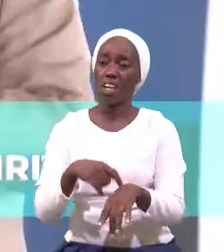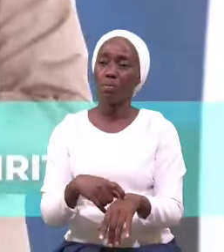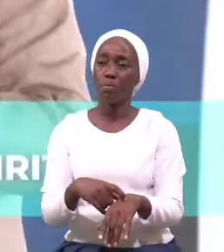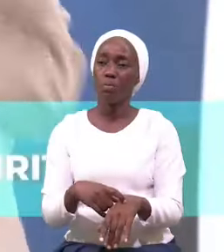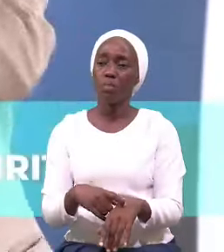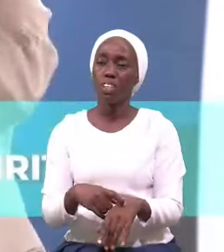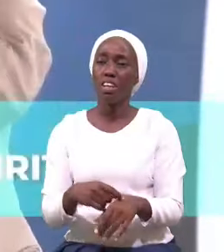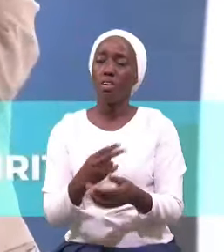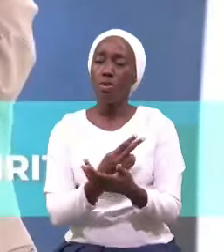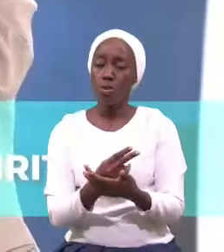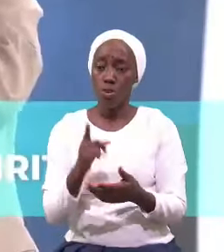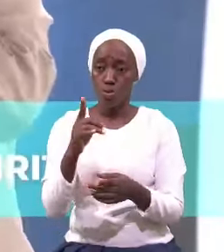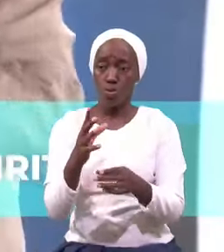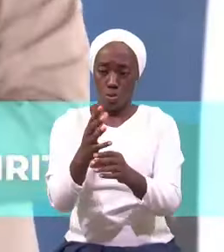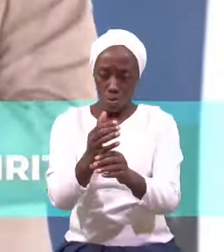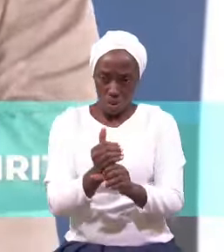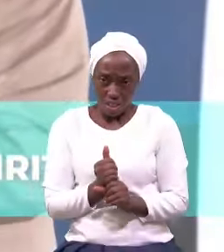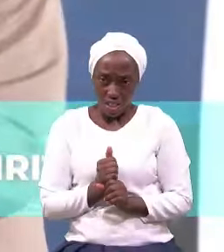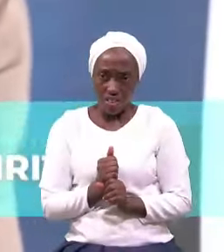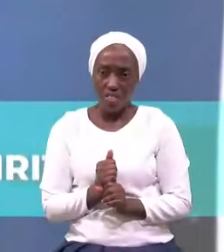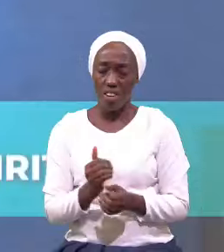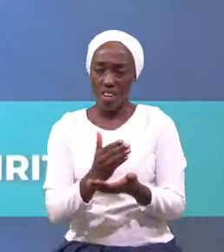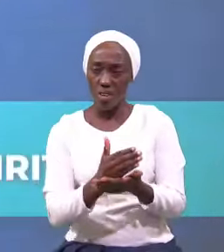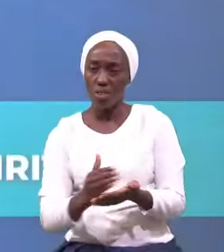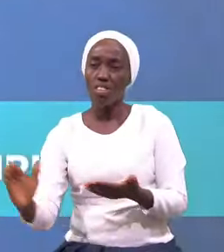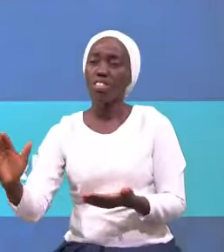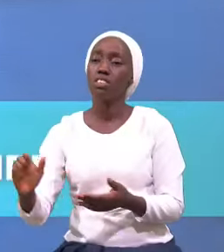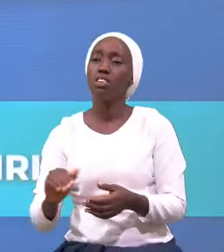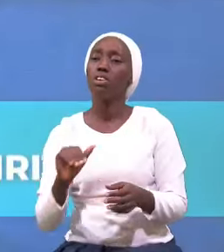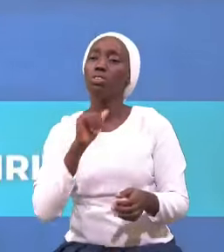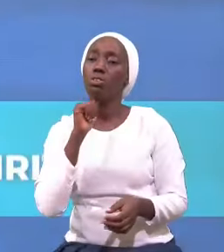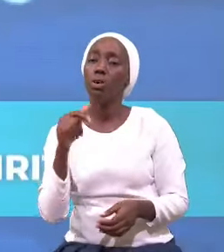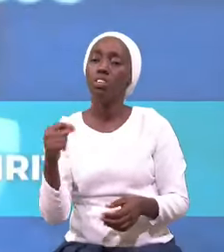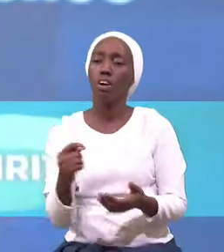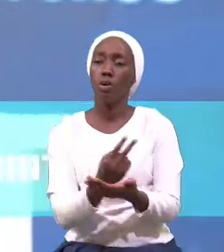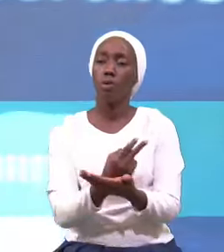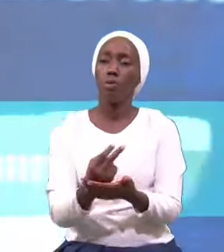Receive him. Resist not the Holy Spirit.